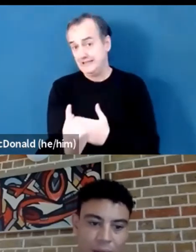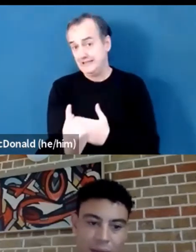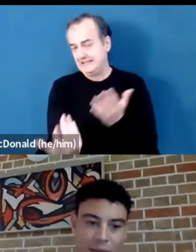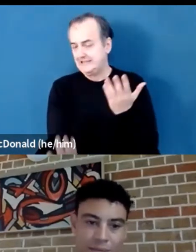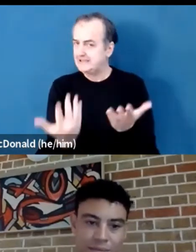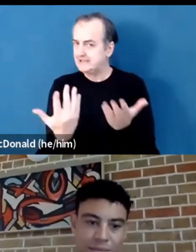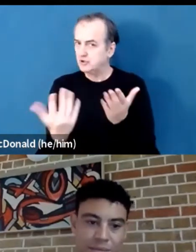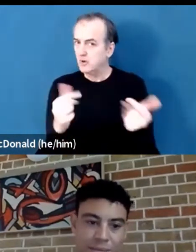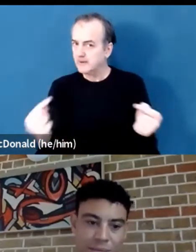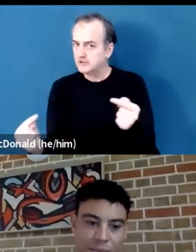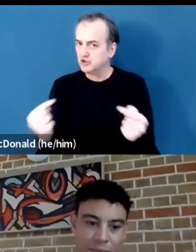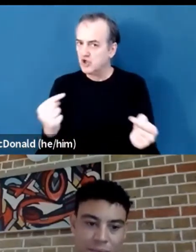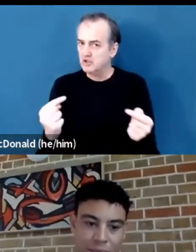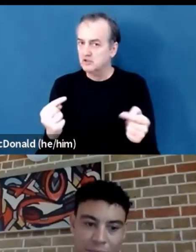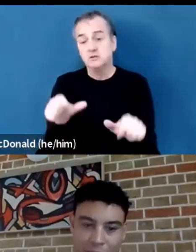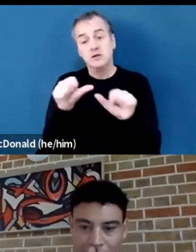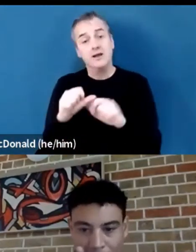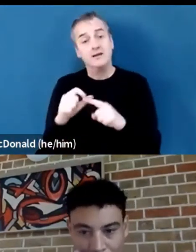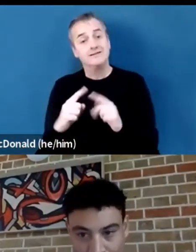Fantastic, thank you. And Ella?